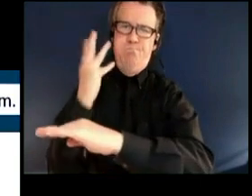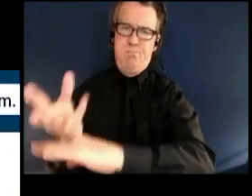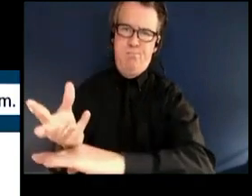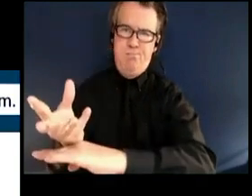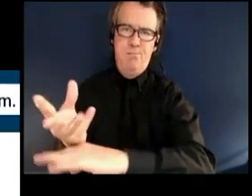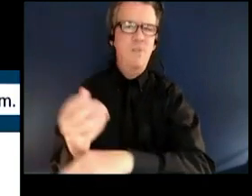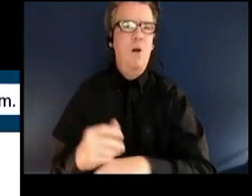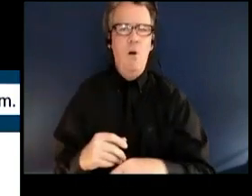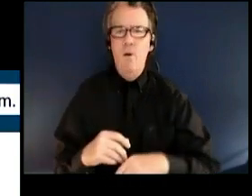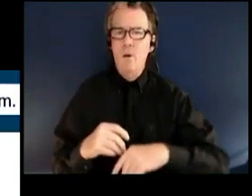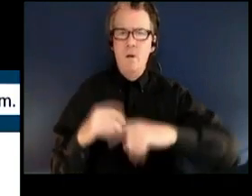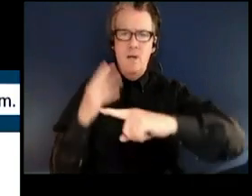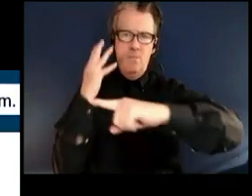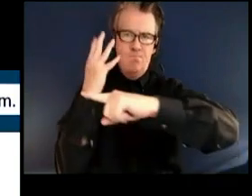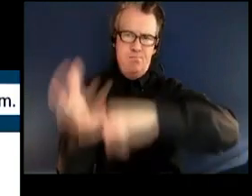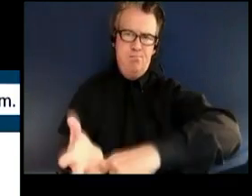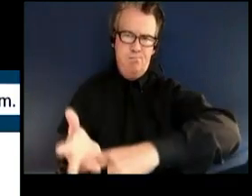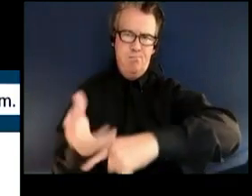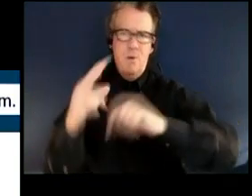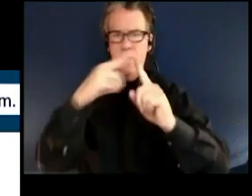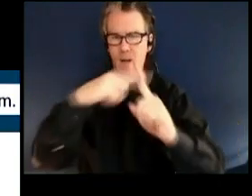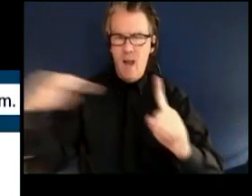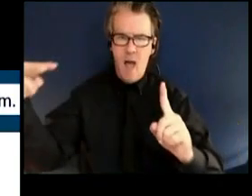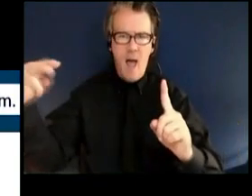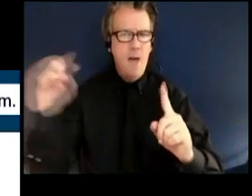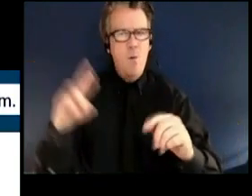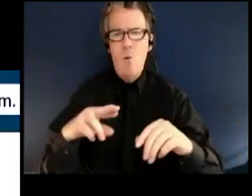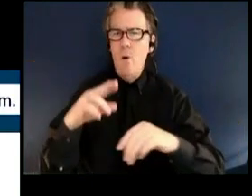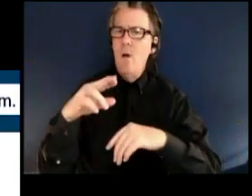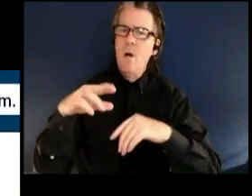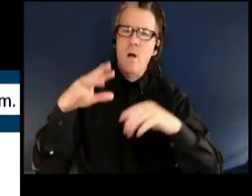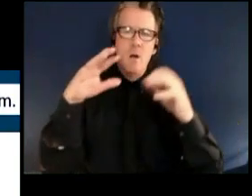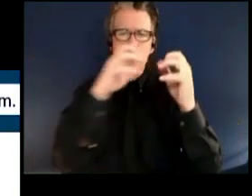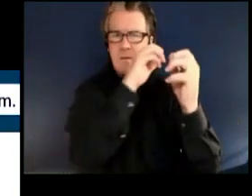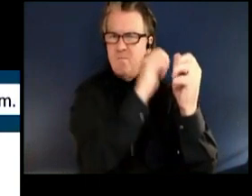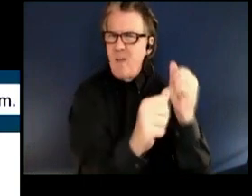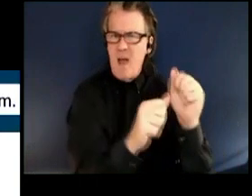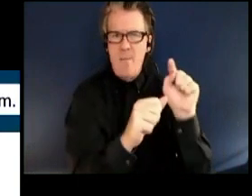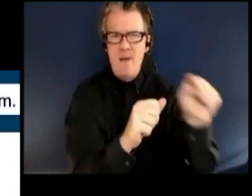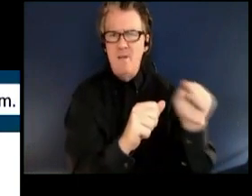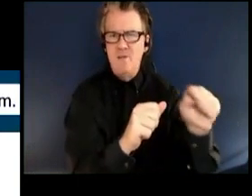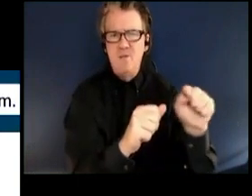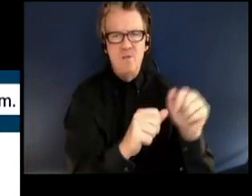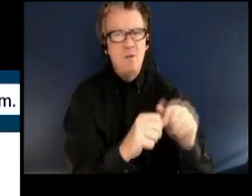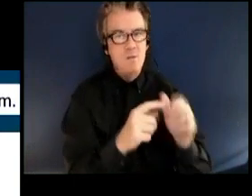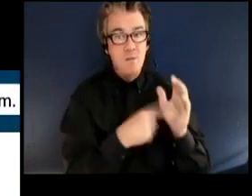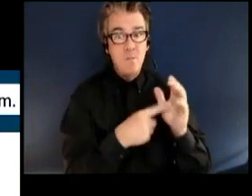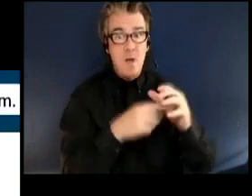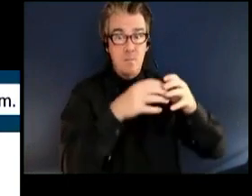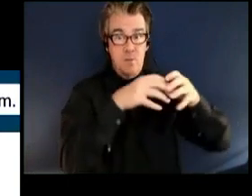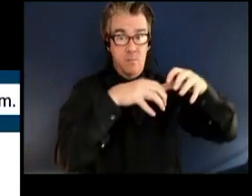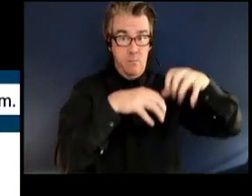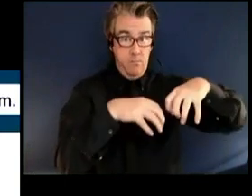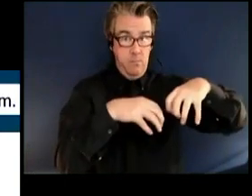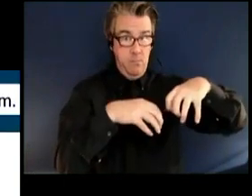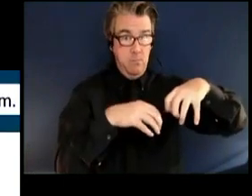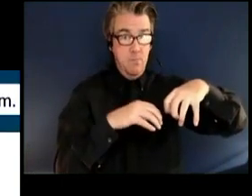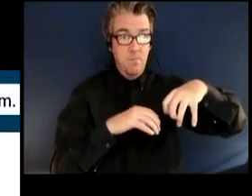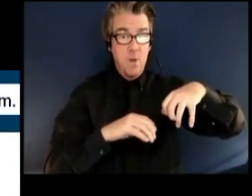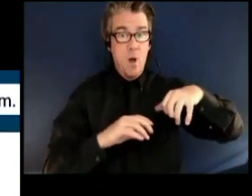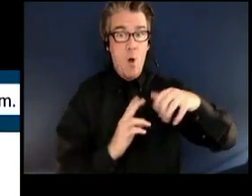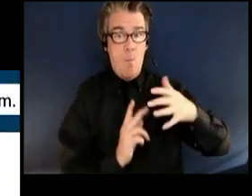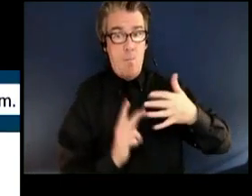both at the primary voltage level and the secondary low voltage level. So these are the electric lines that run through the